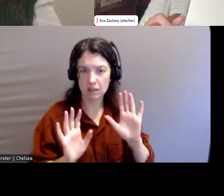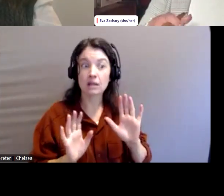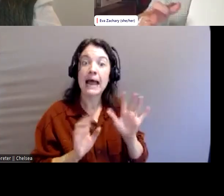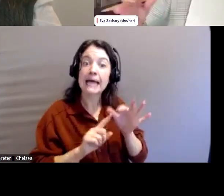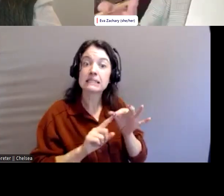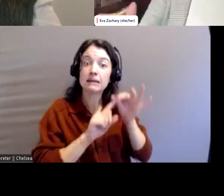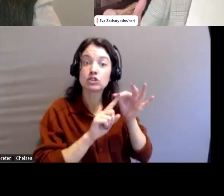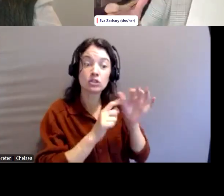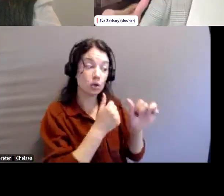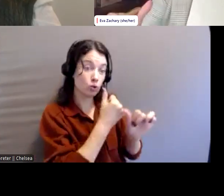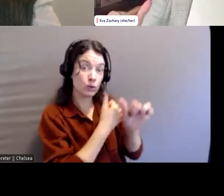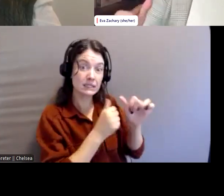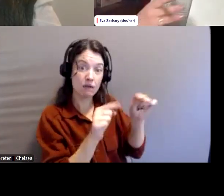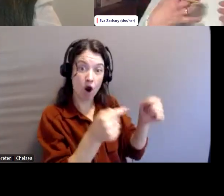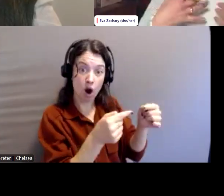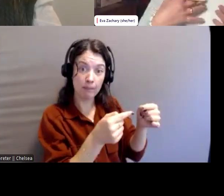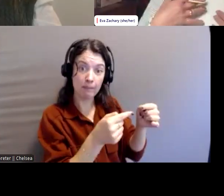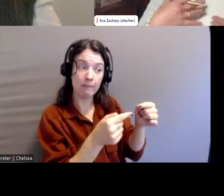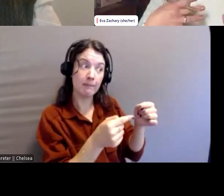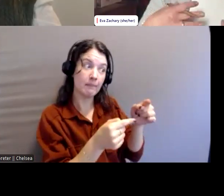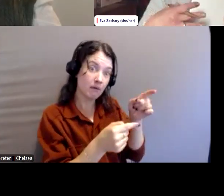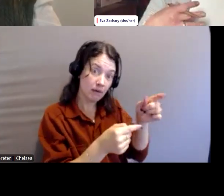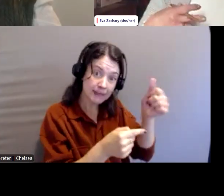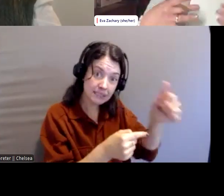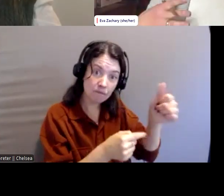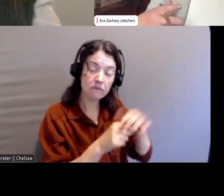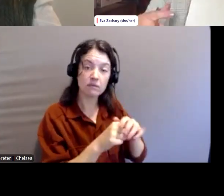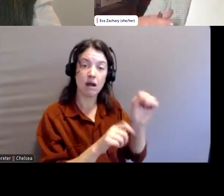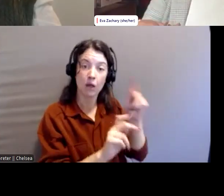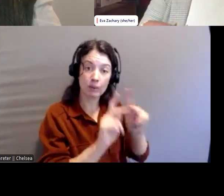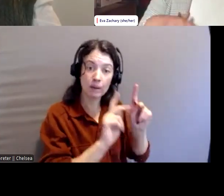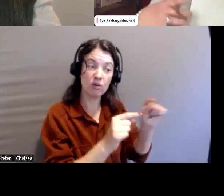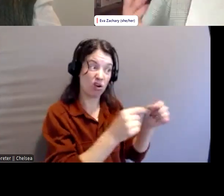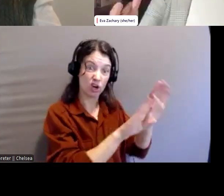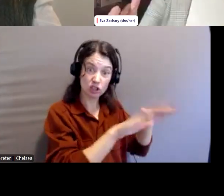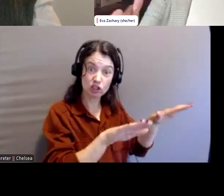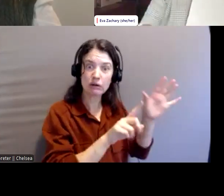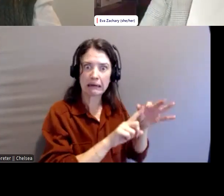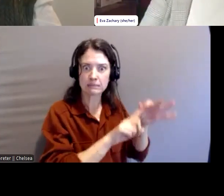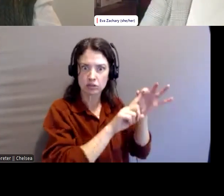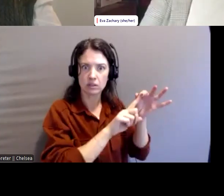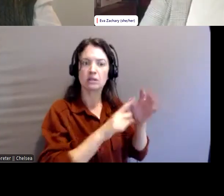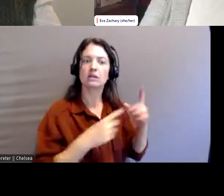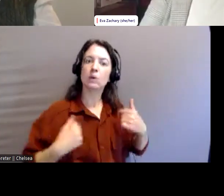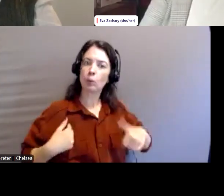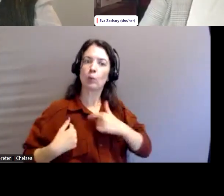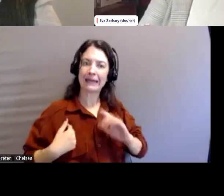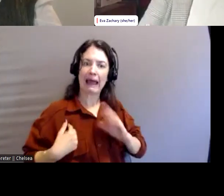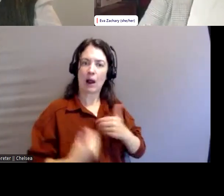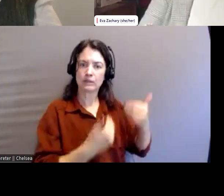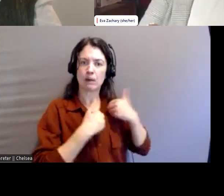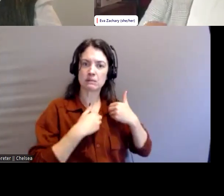harm to self or someone else or children, it's our obligation as service providers to call for support. And that